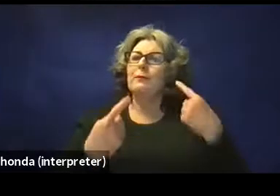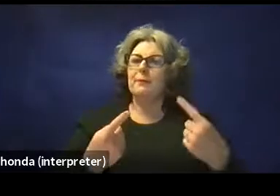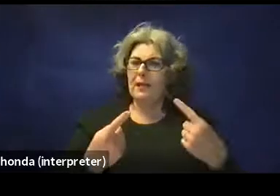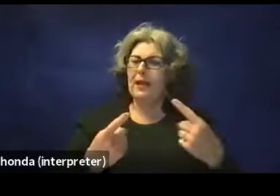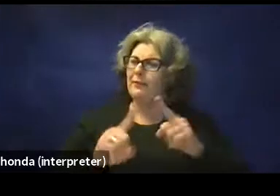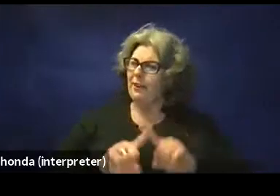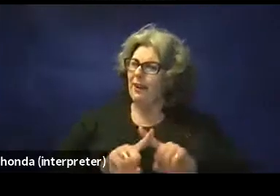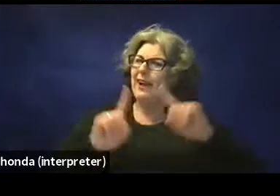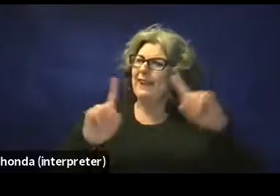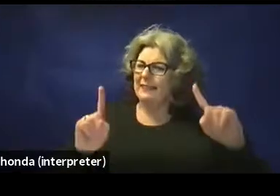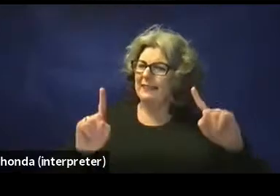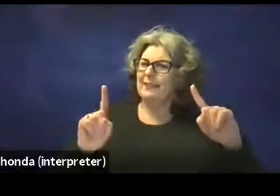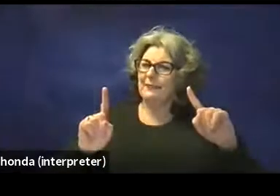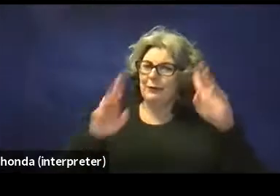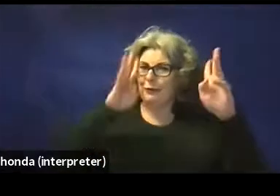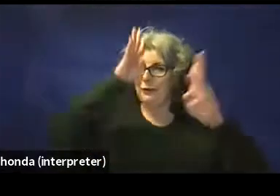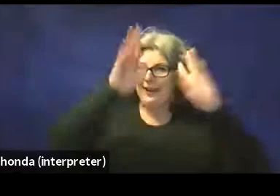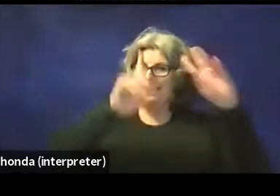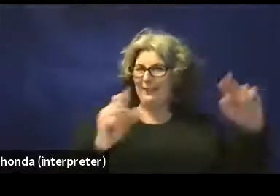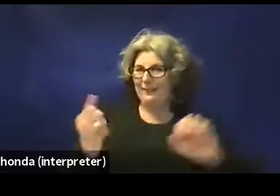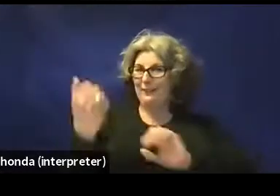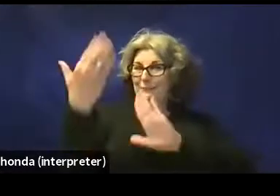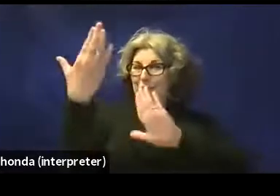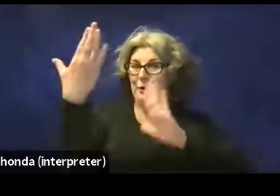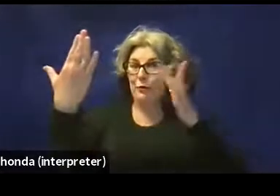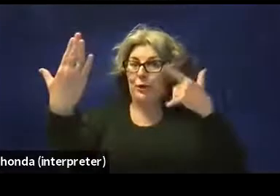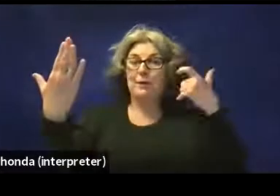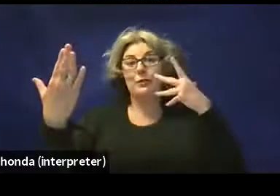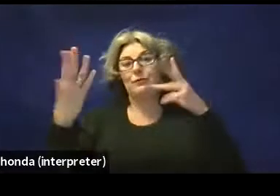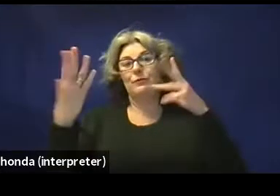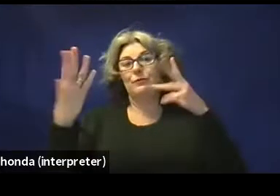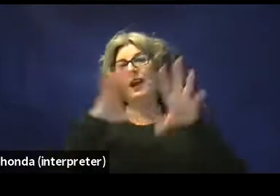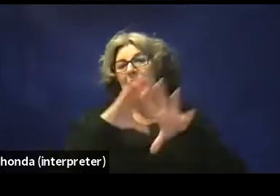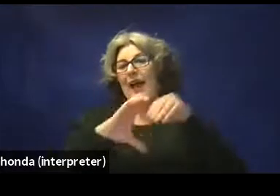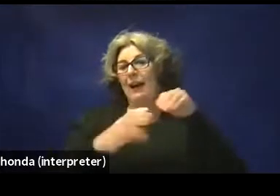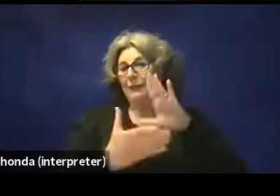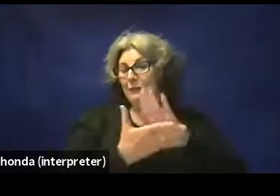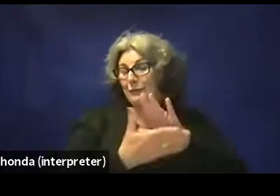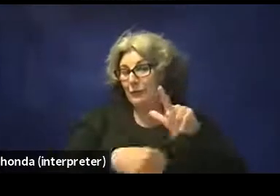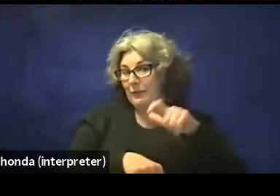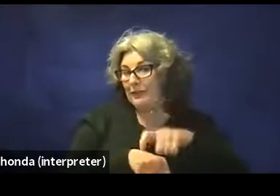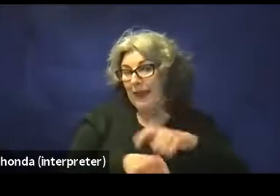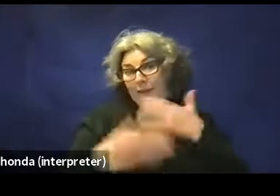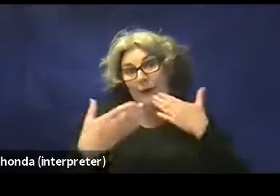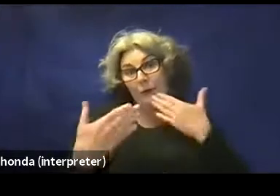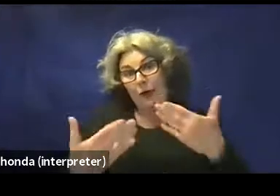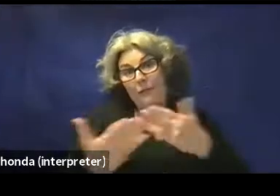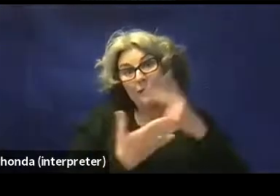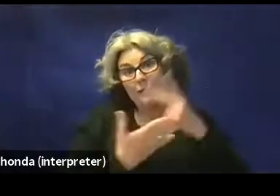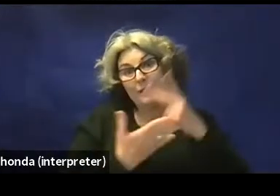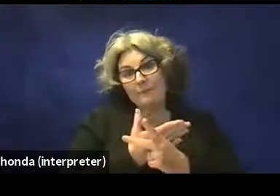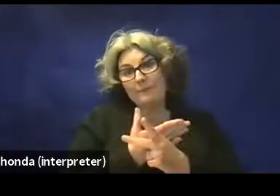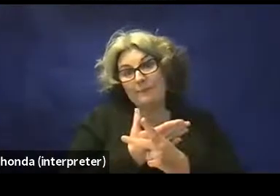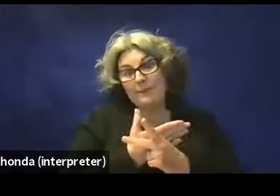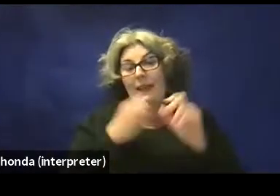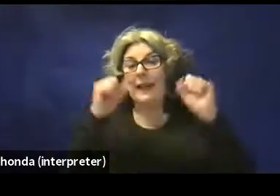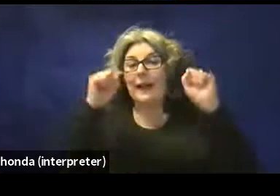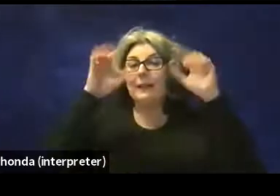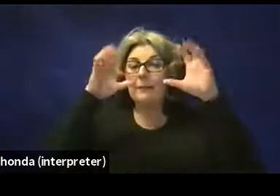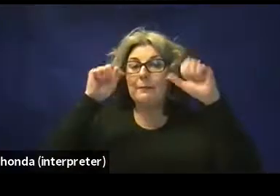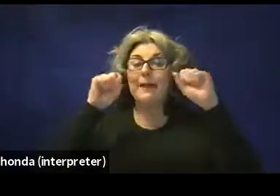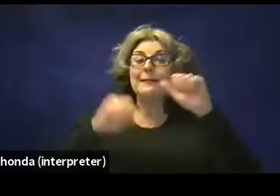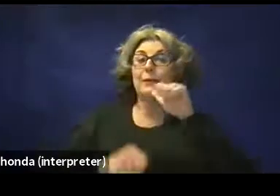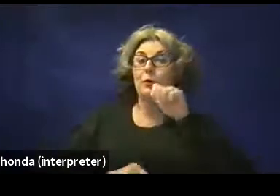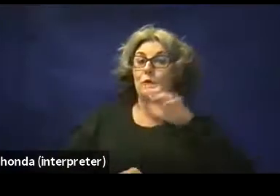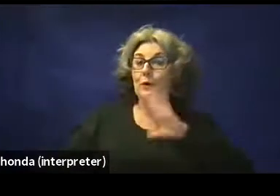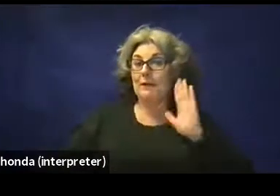different, creative approach because we're out of school time. And I'm really grateful for the amazing women in our city who have embraced our